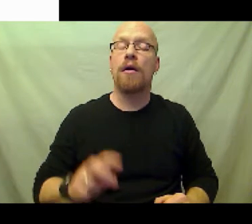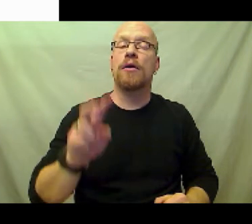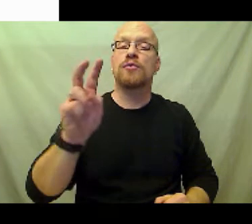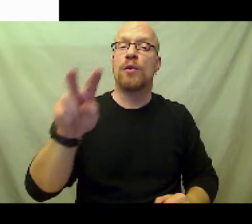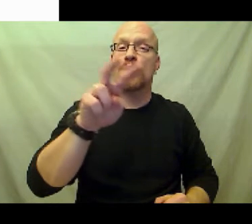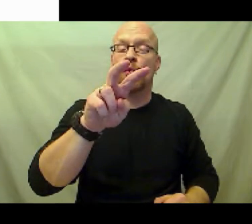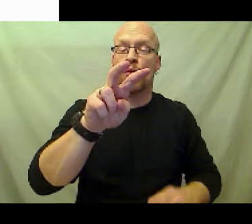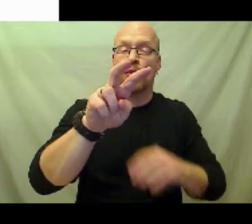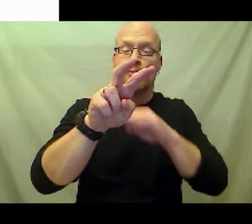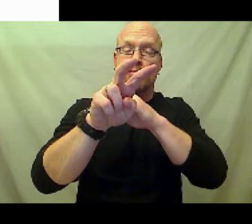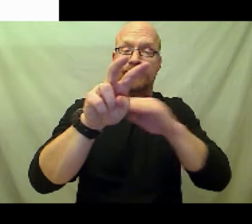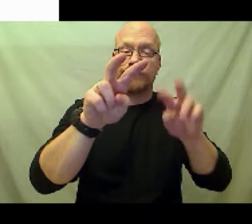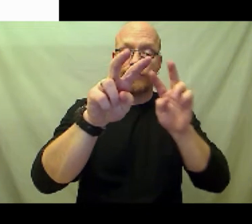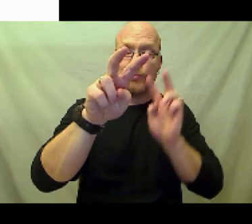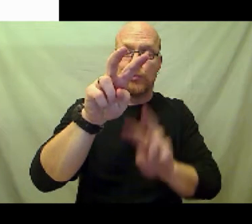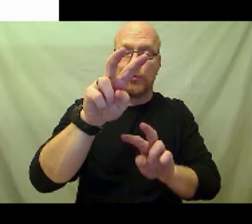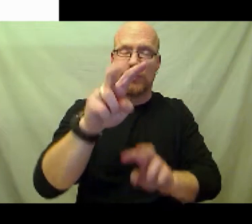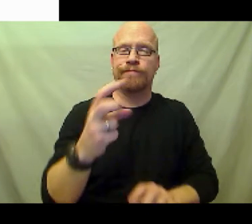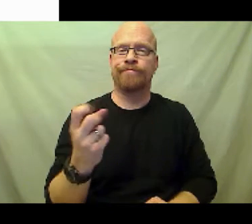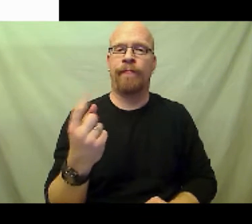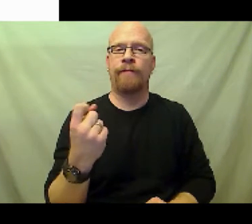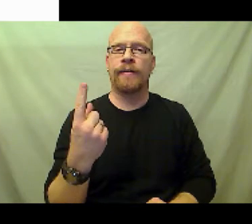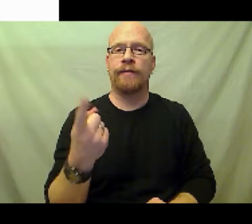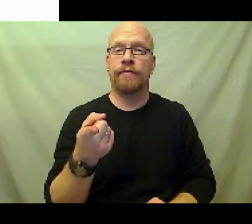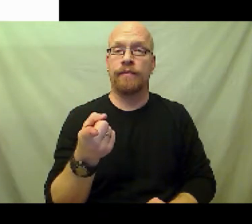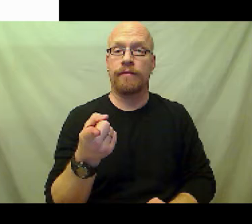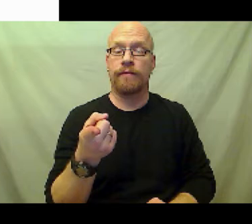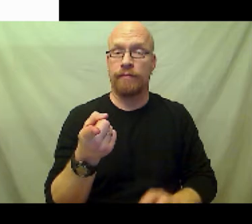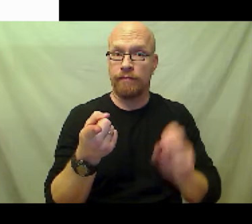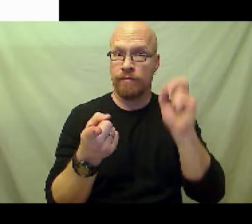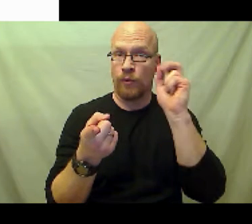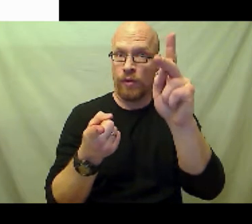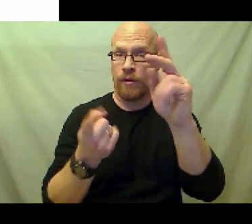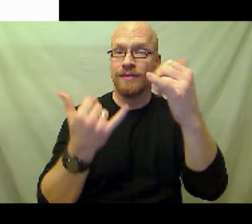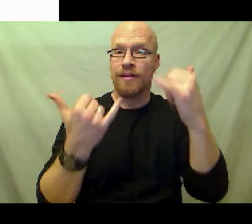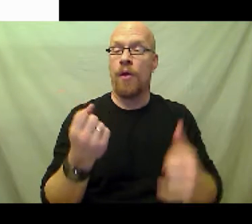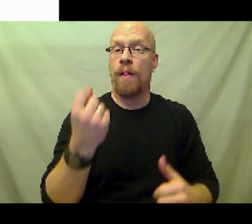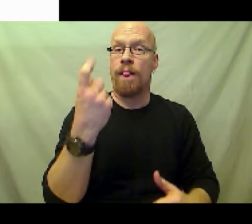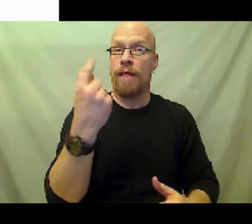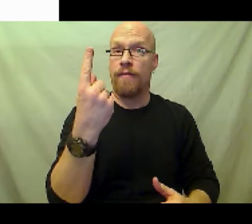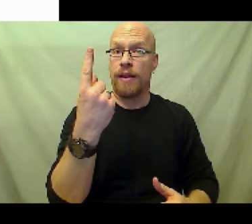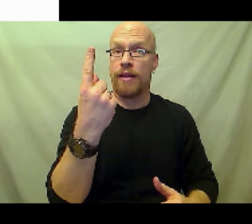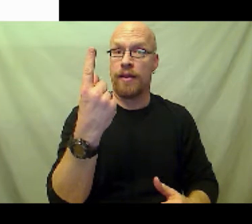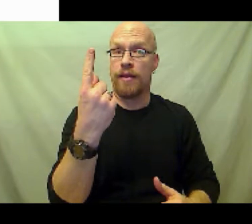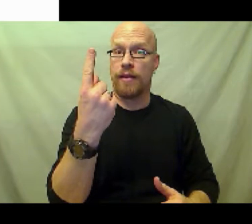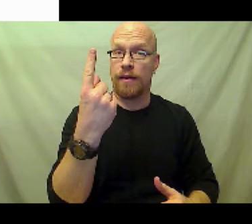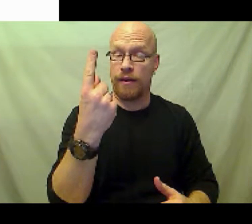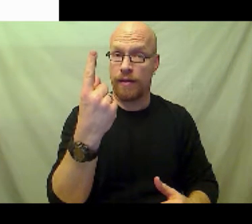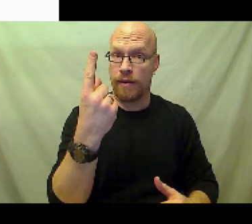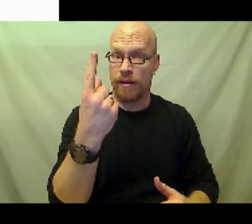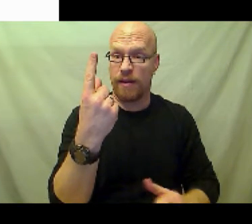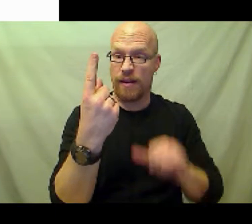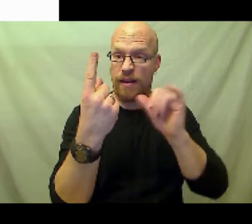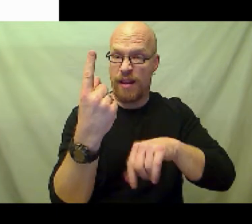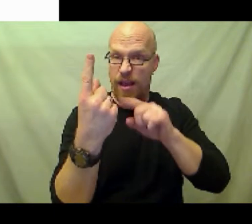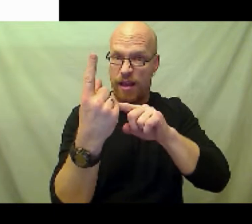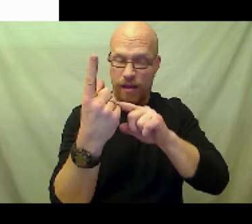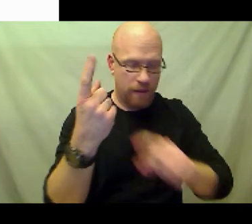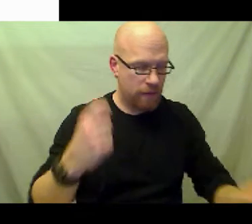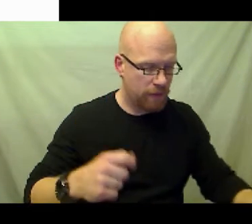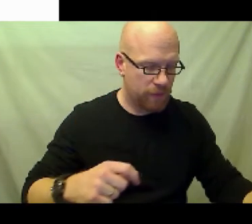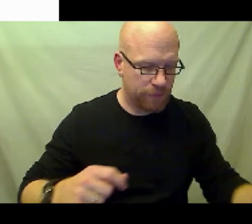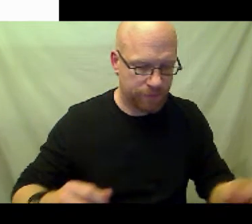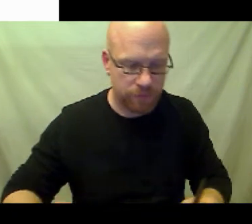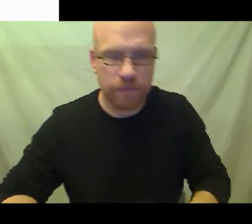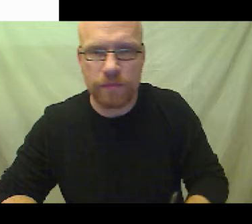that. 22 divided by 2 is 11. Now, 11